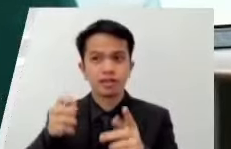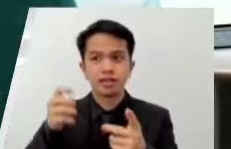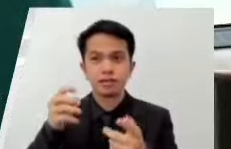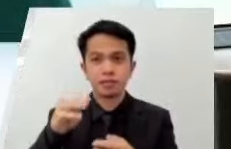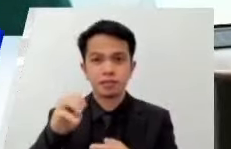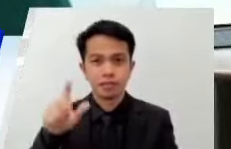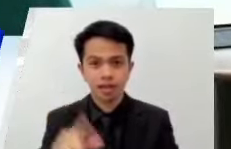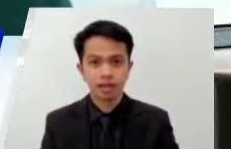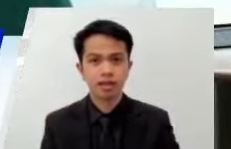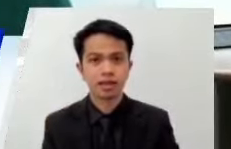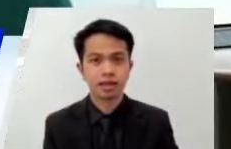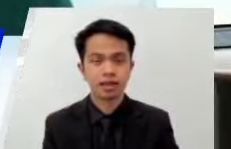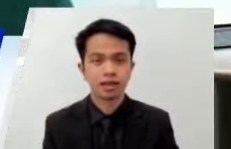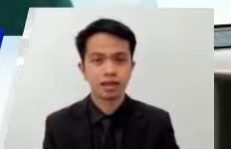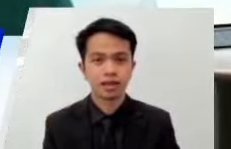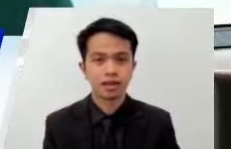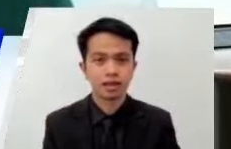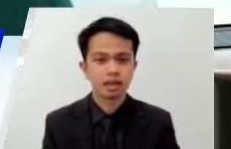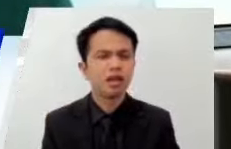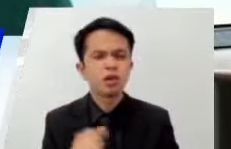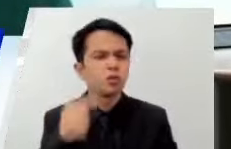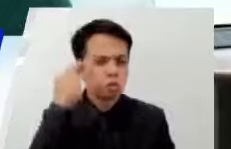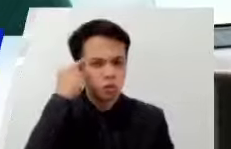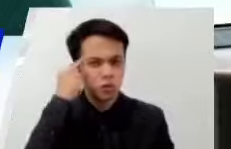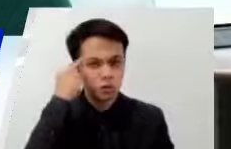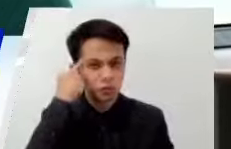Per meal. Sa tingin niyo ba that number is